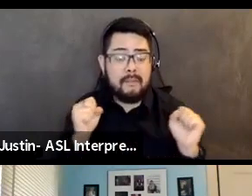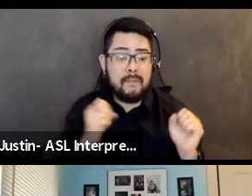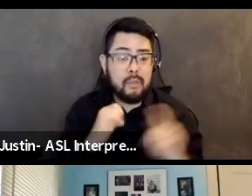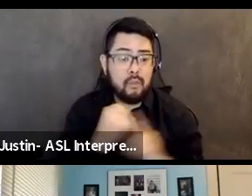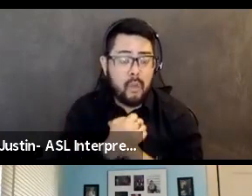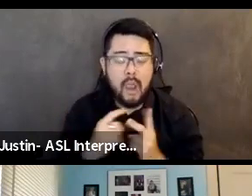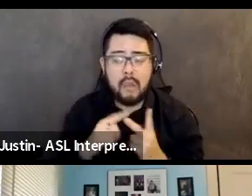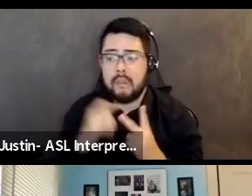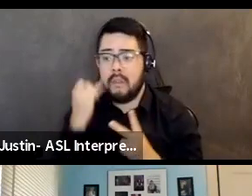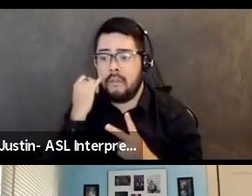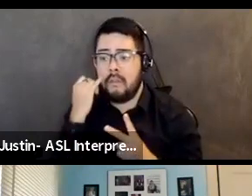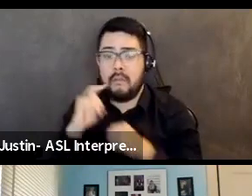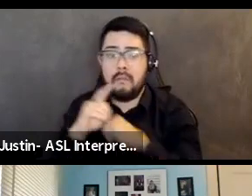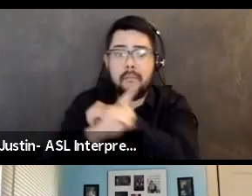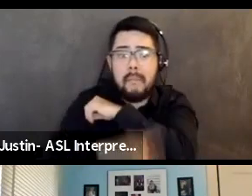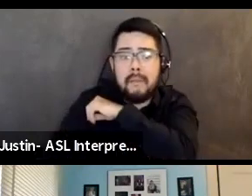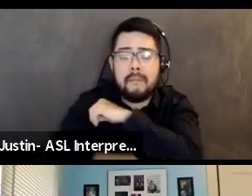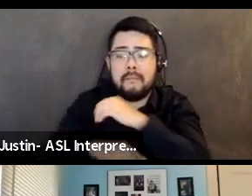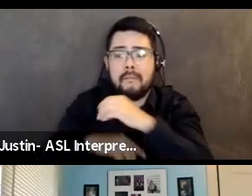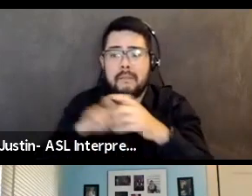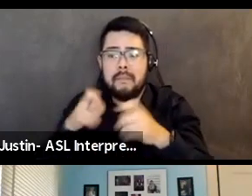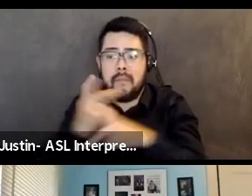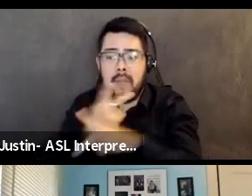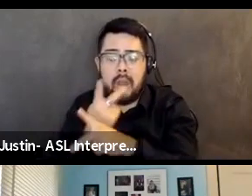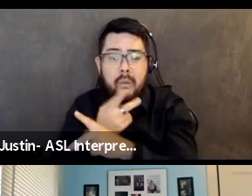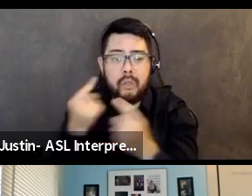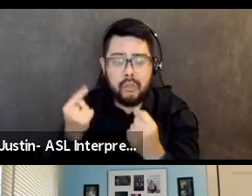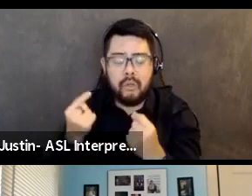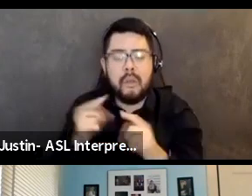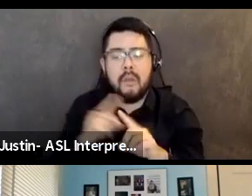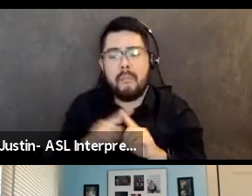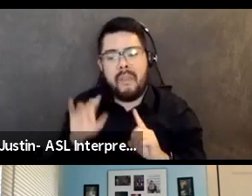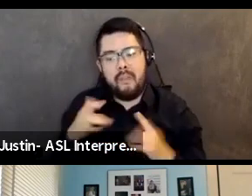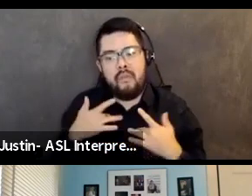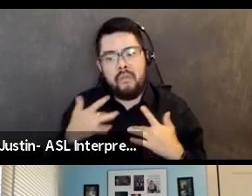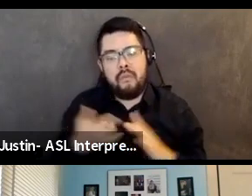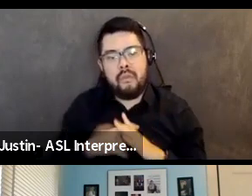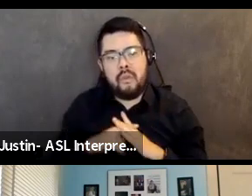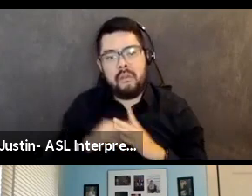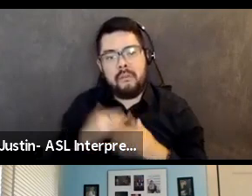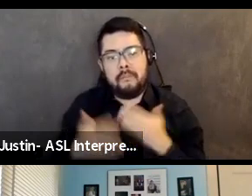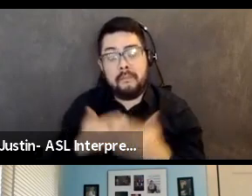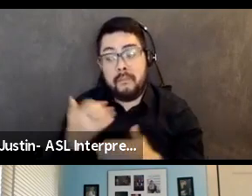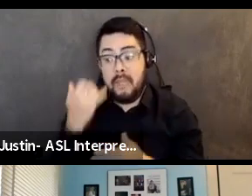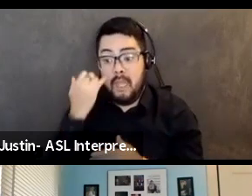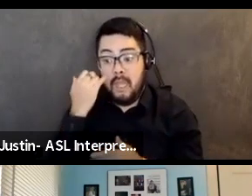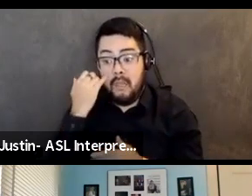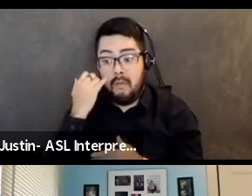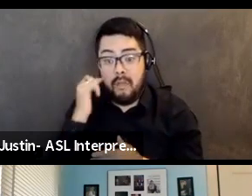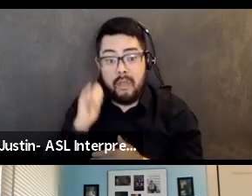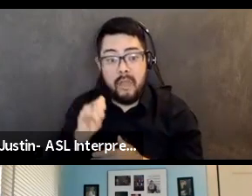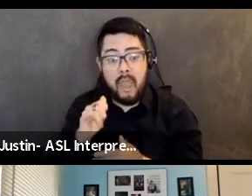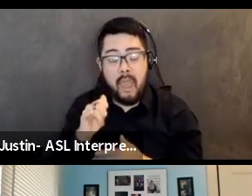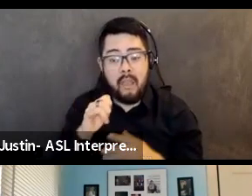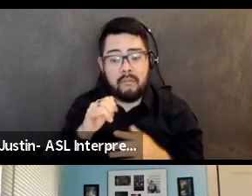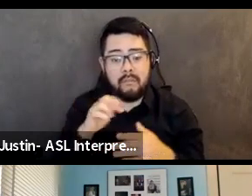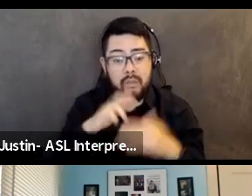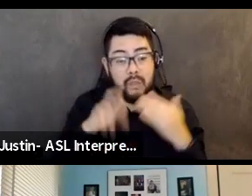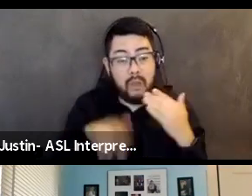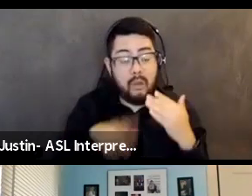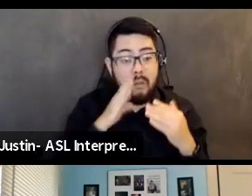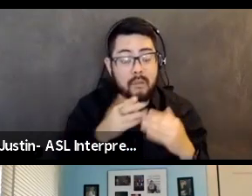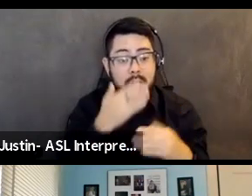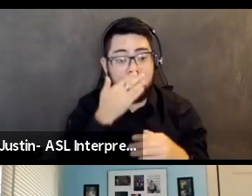situation that starts the ball rolling towards either a restorative outcome or one